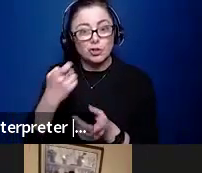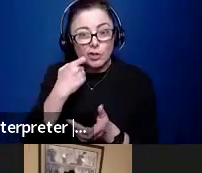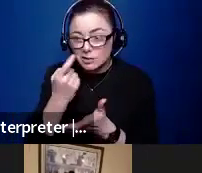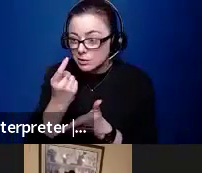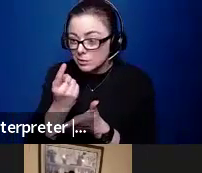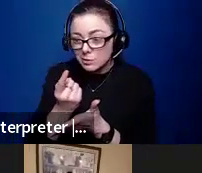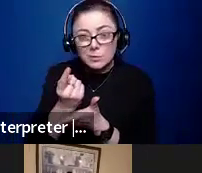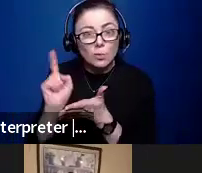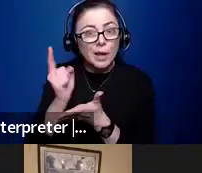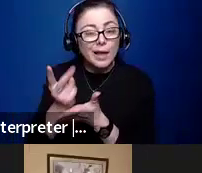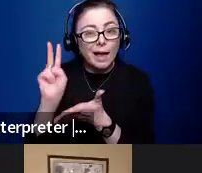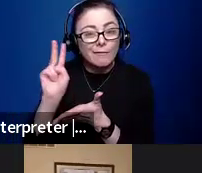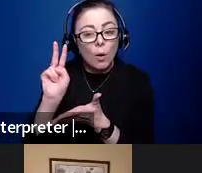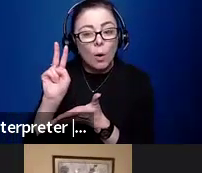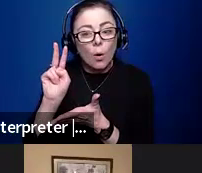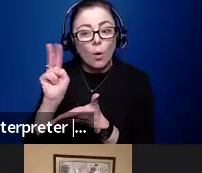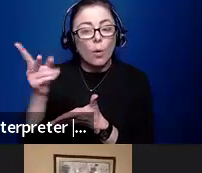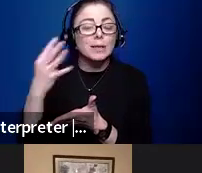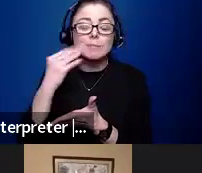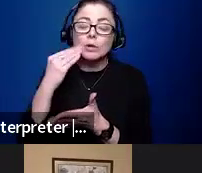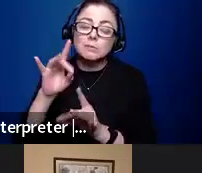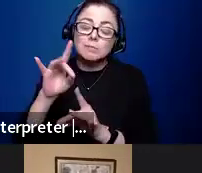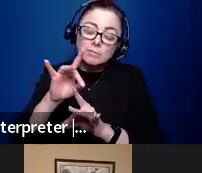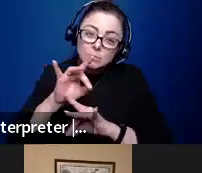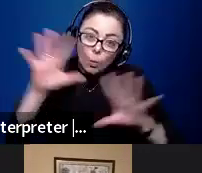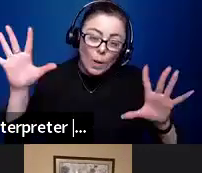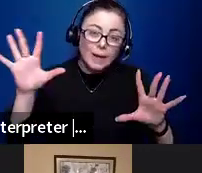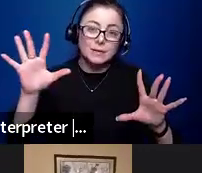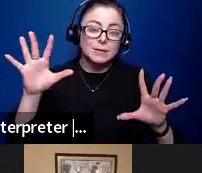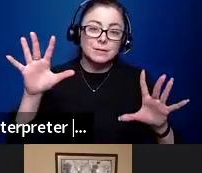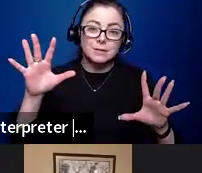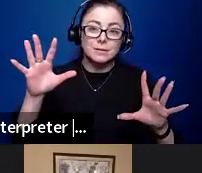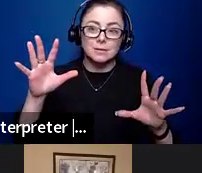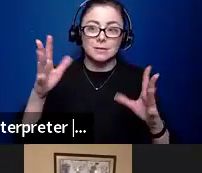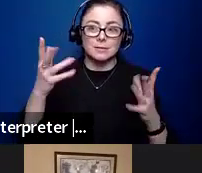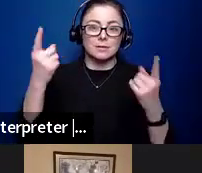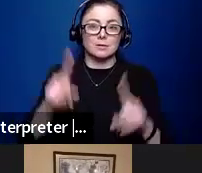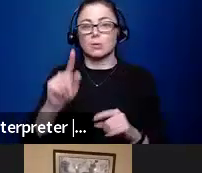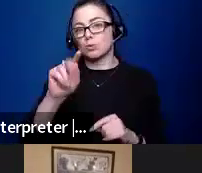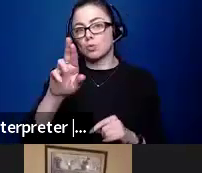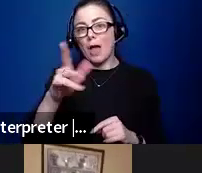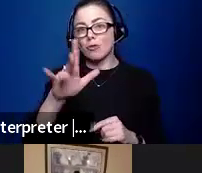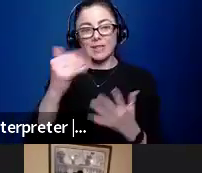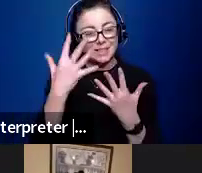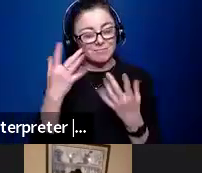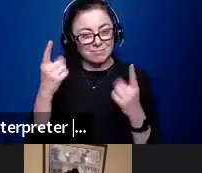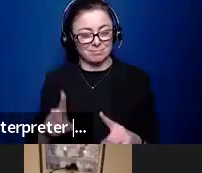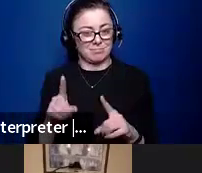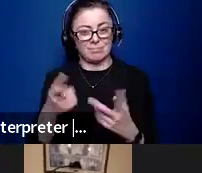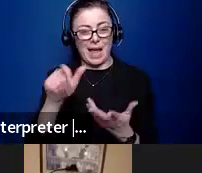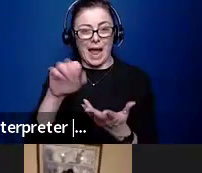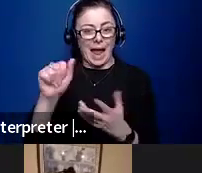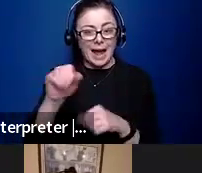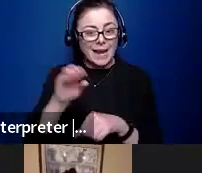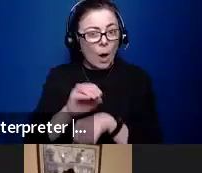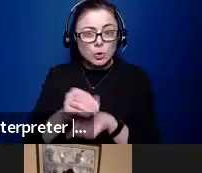ago experienced a horrendous tragedy that the AEA counselors and